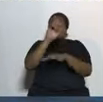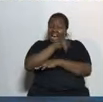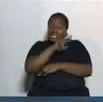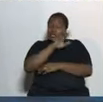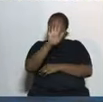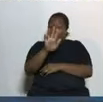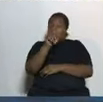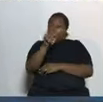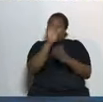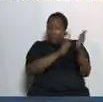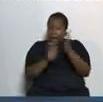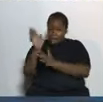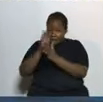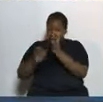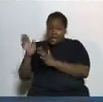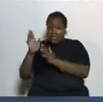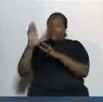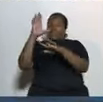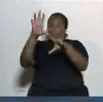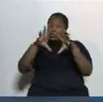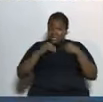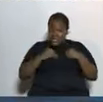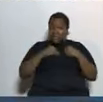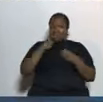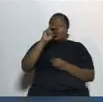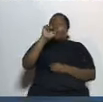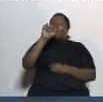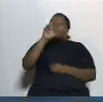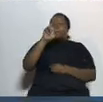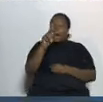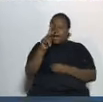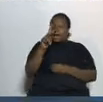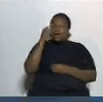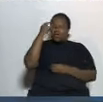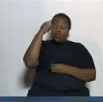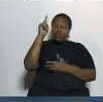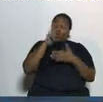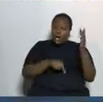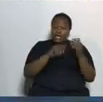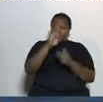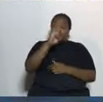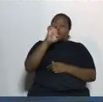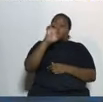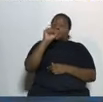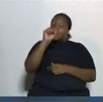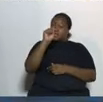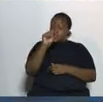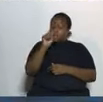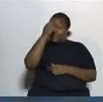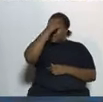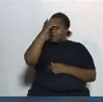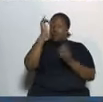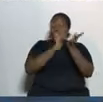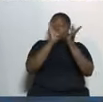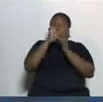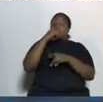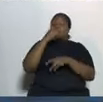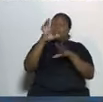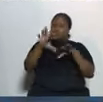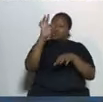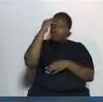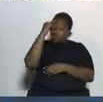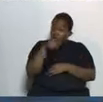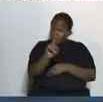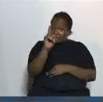you're preparing to receive the mark of the beast. Because Jesus says, choose for yourself. When you know what truth